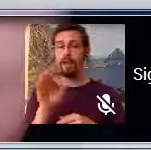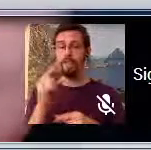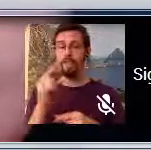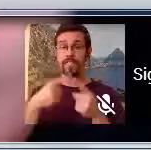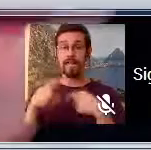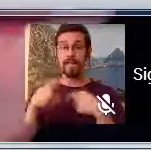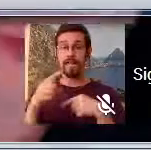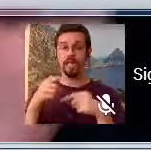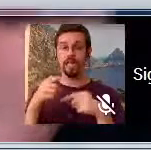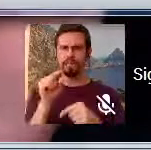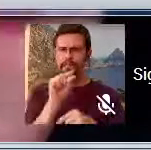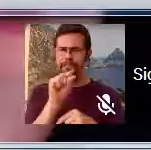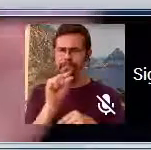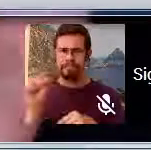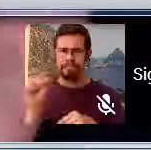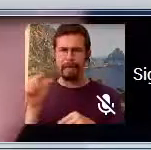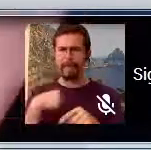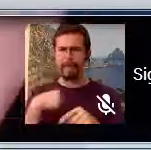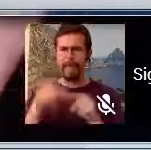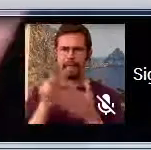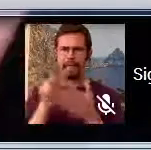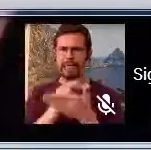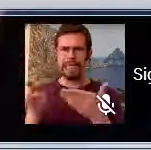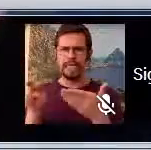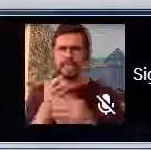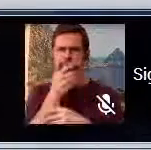too small. That's okay.